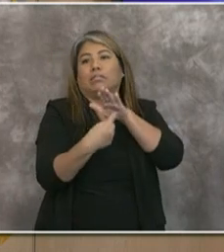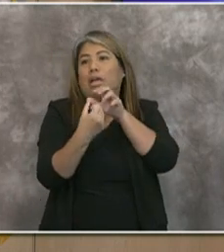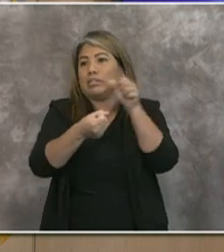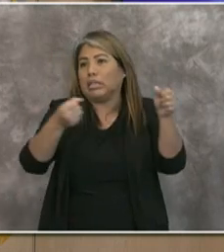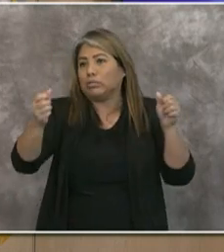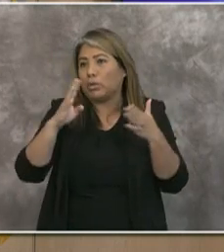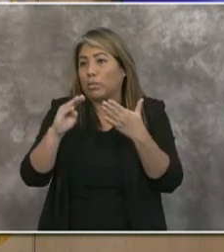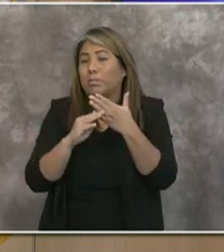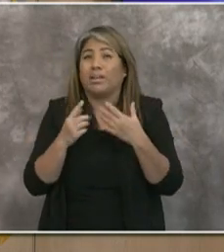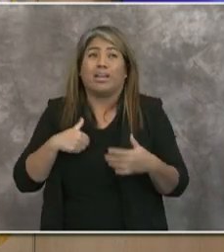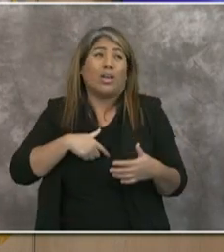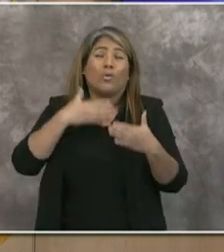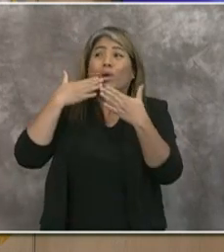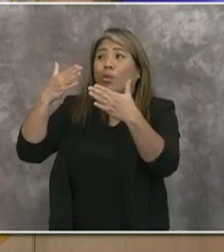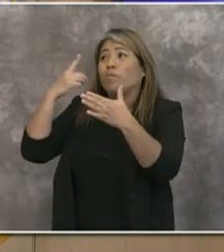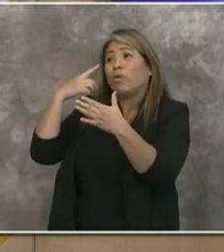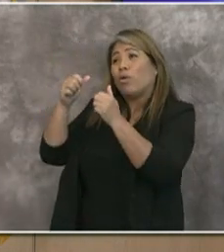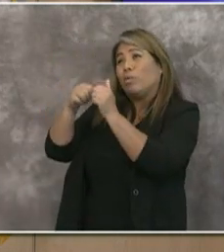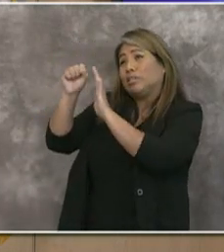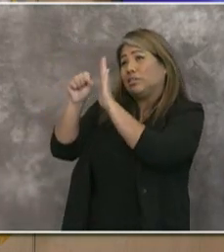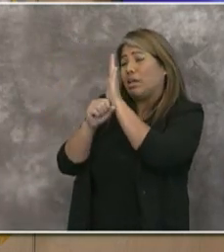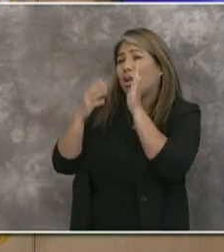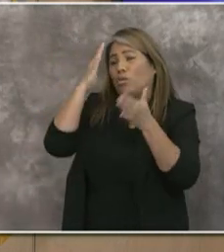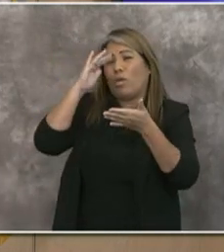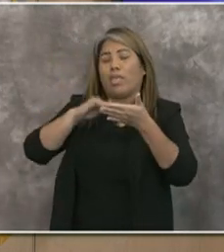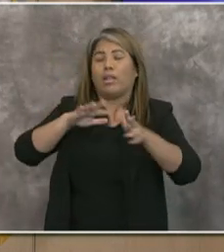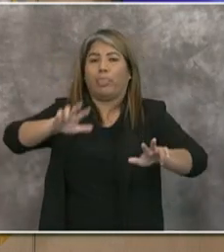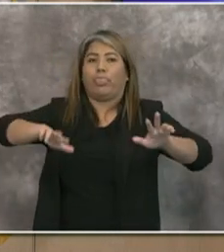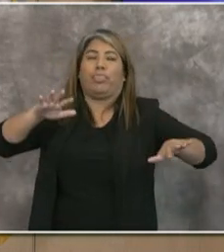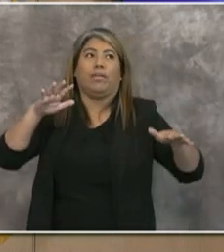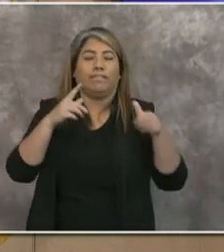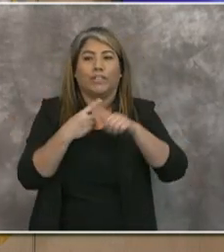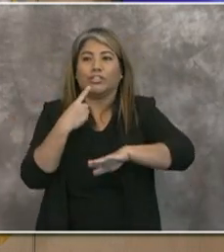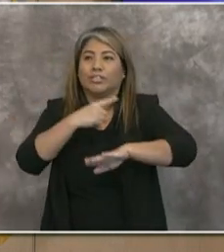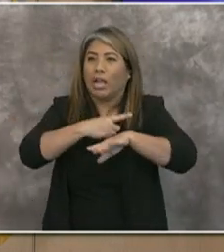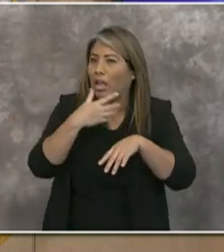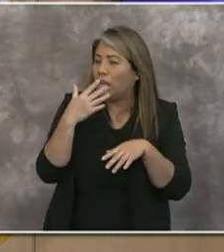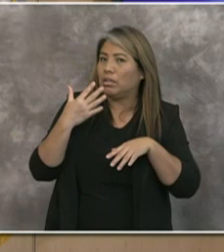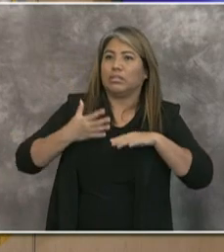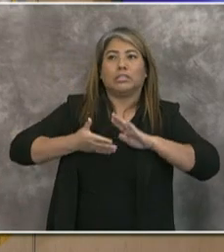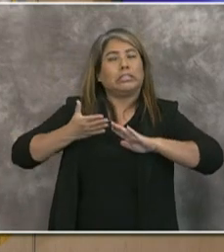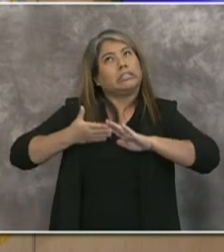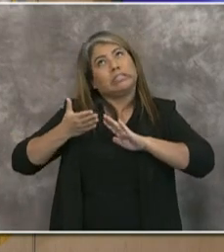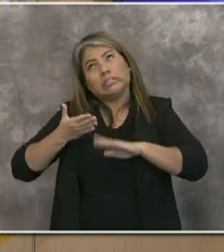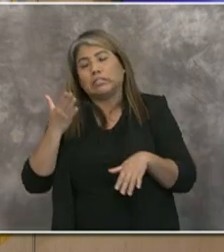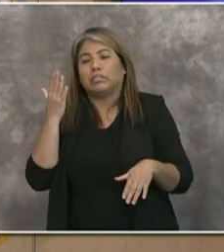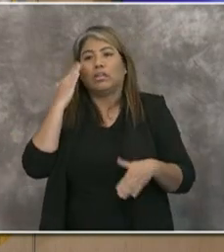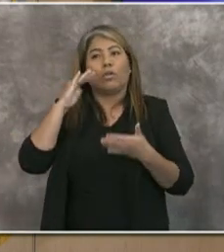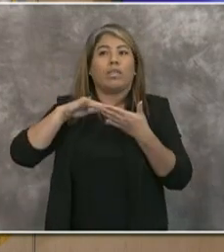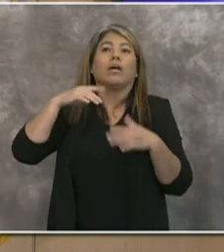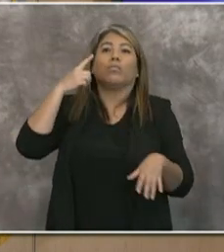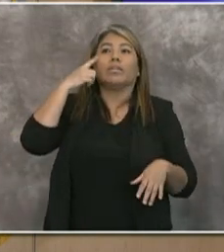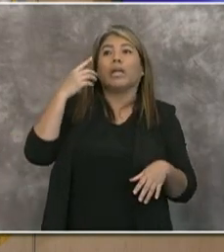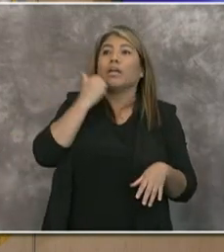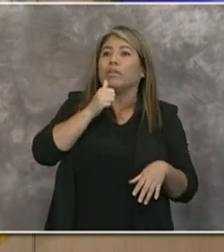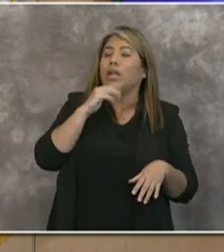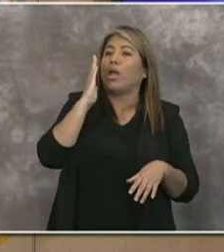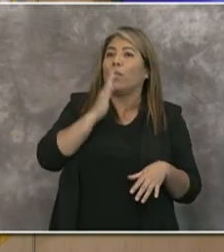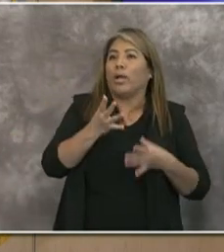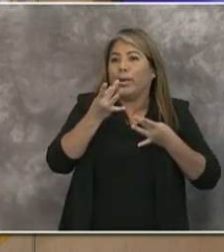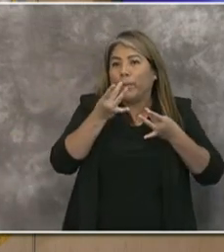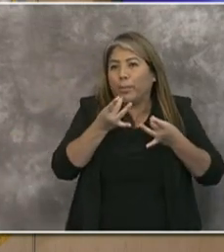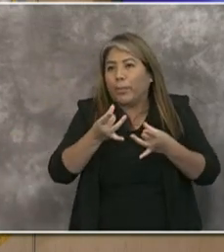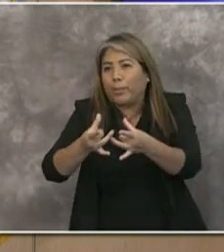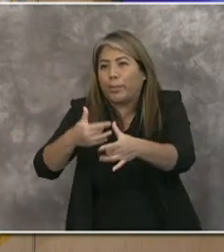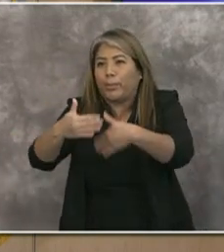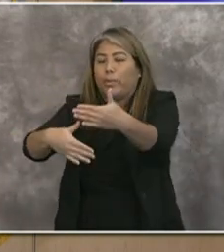for the state. We know it was a little bumpy today, getting going, getting up and running, but we think every day those processes will smooth themselves